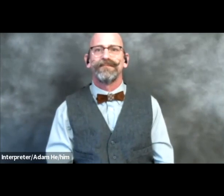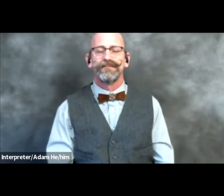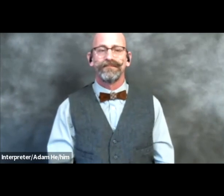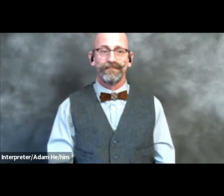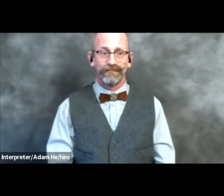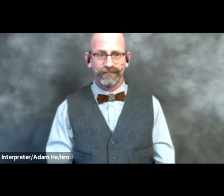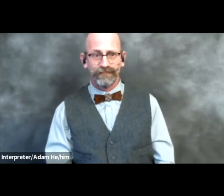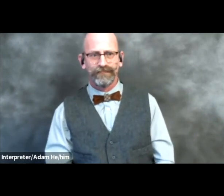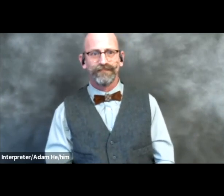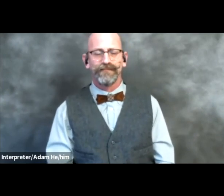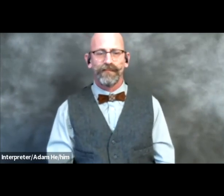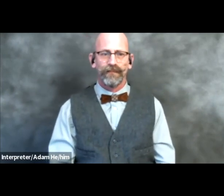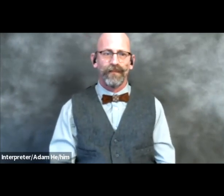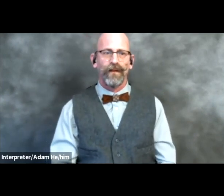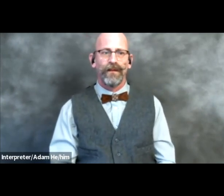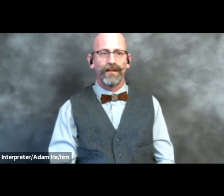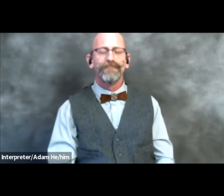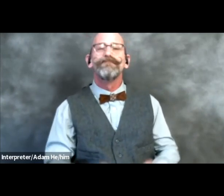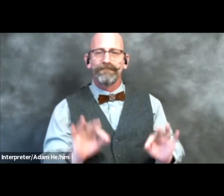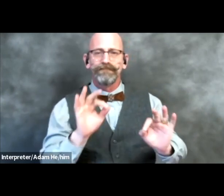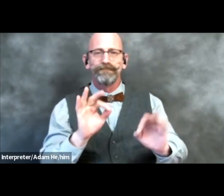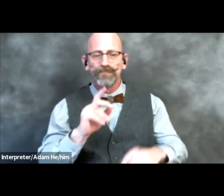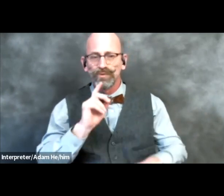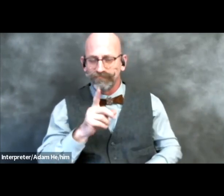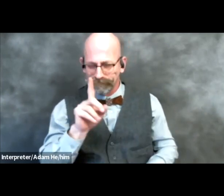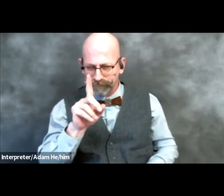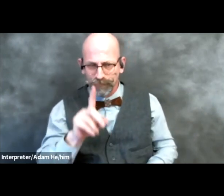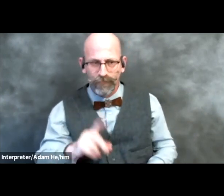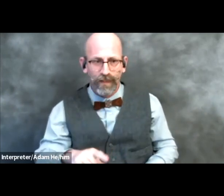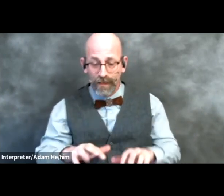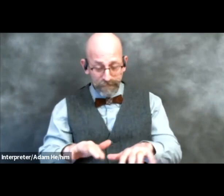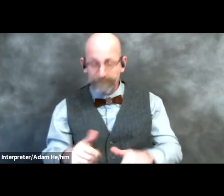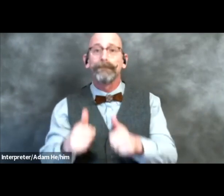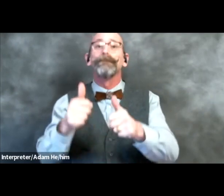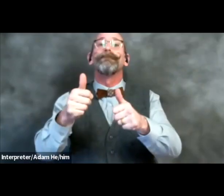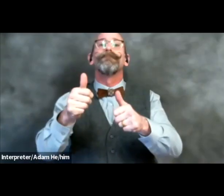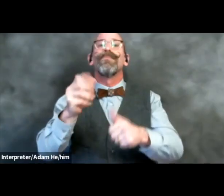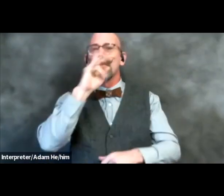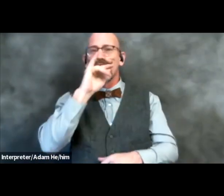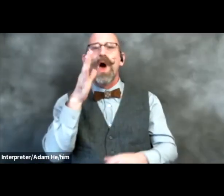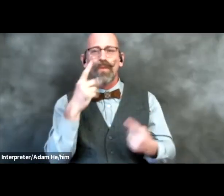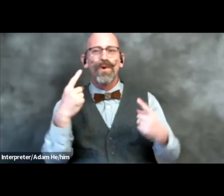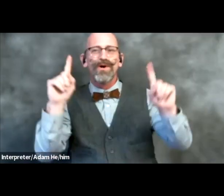Okay, if you don't mind trying one more time for us. Sure. Let me see what happens. Oh, looks like it's gonna work.